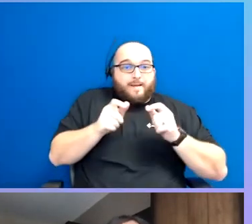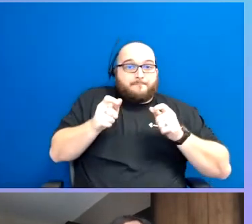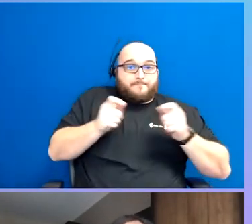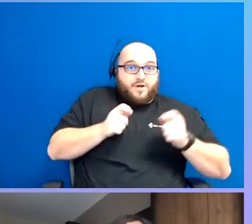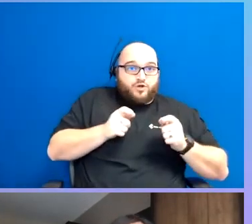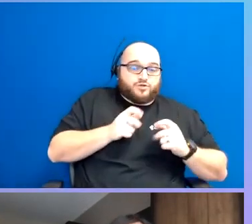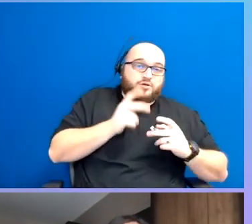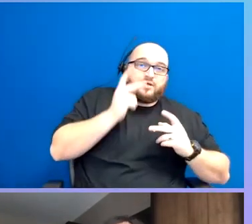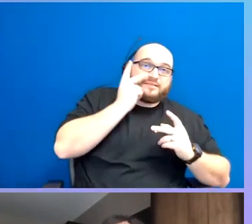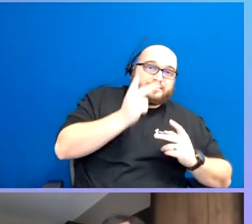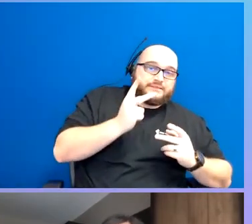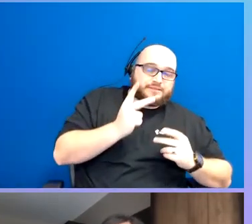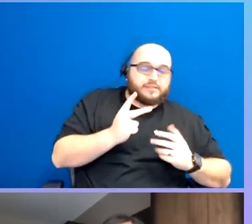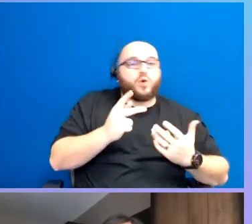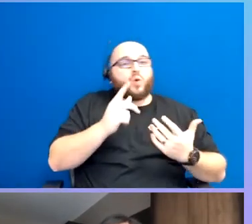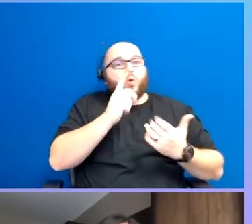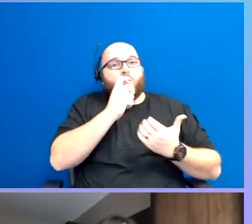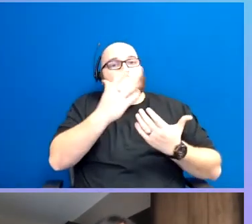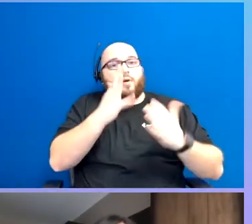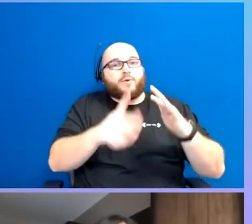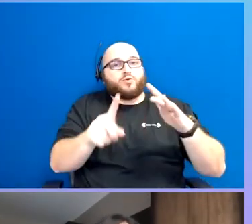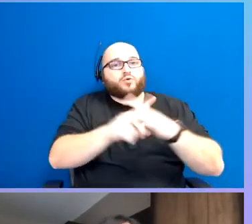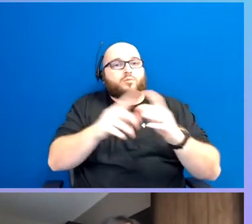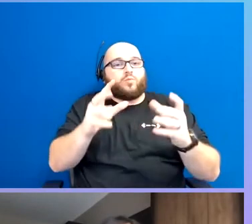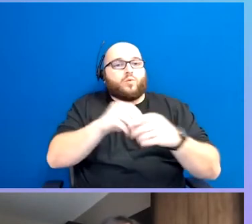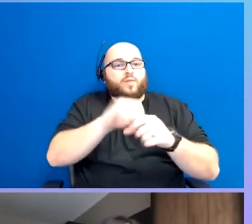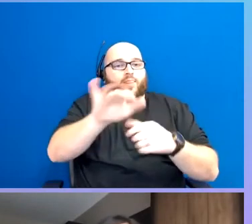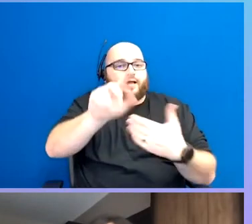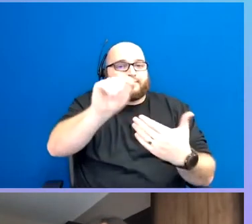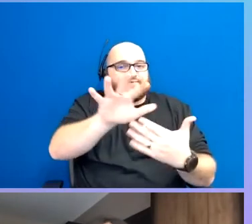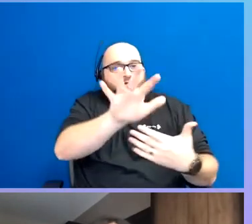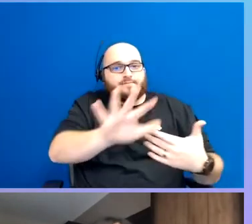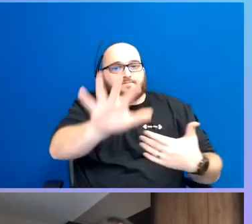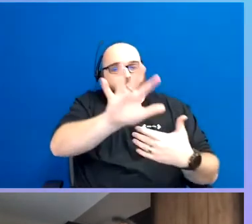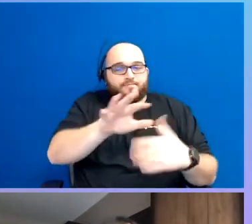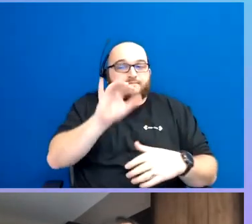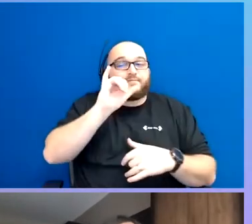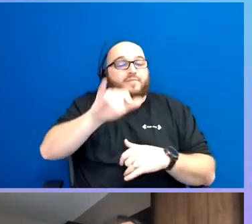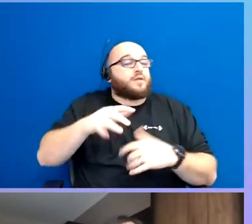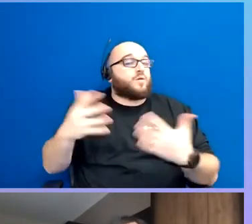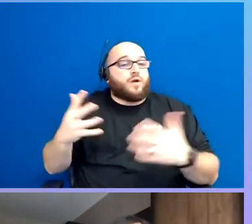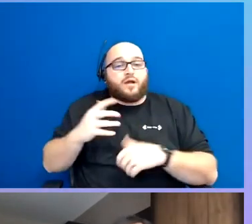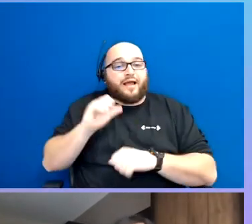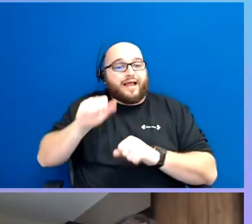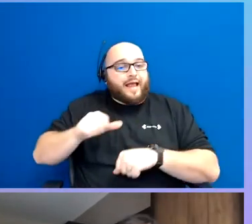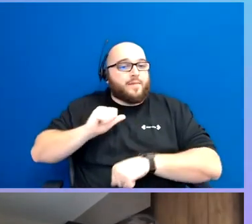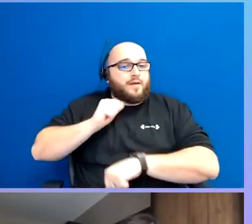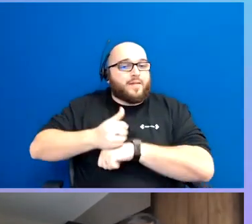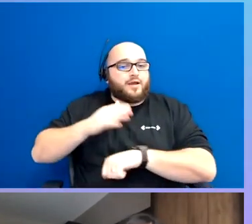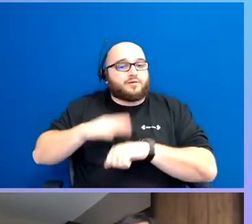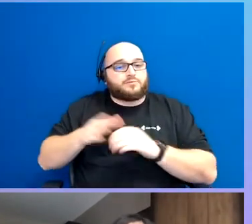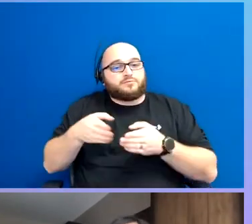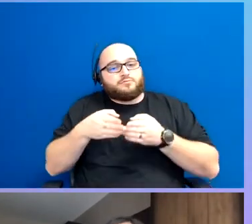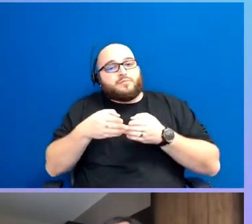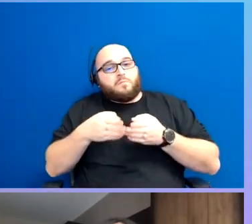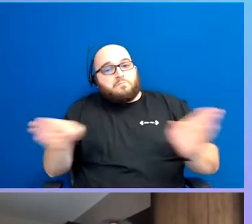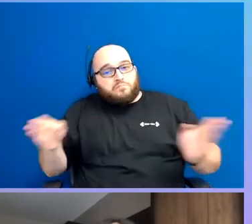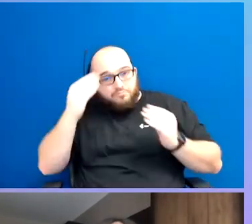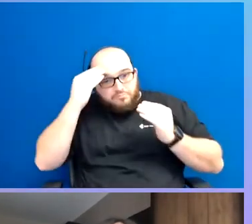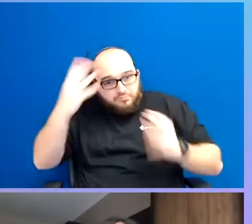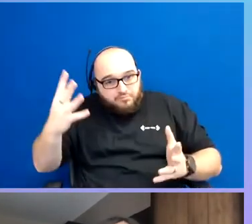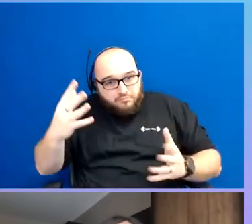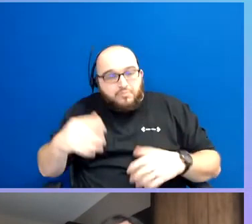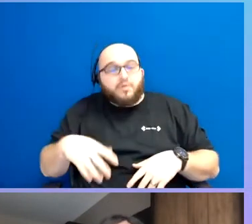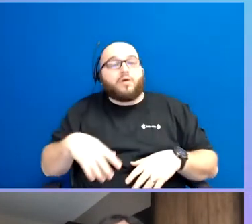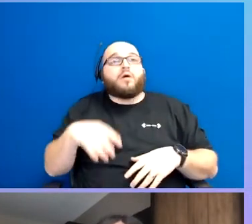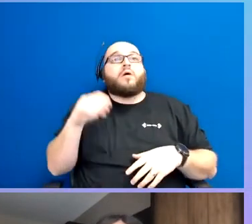data about guests who might be appearing in programming. And this can be based on publicly disclosed information. So perhaps